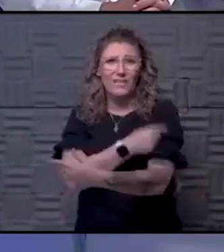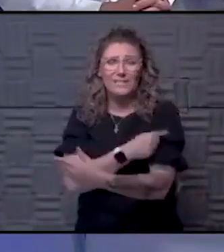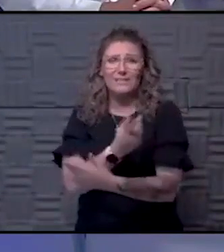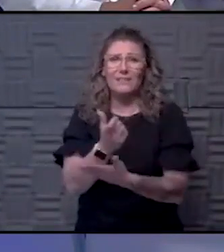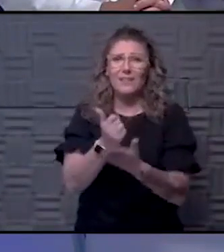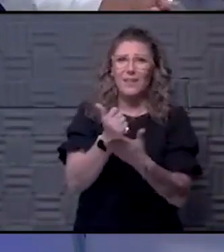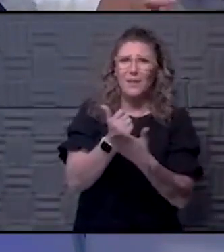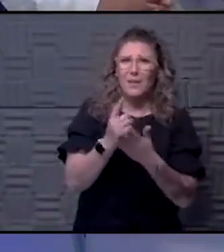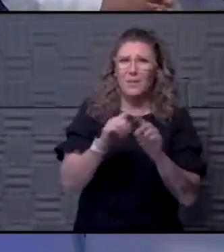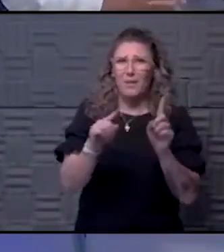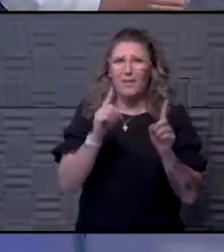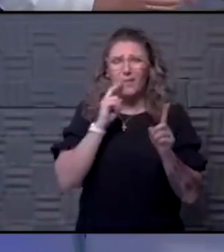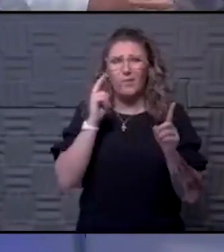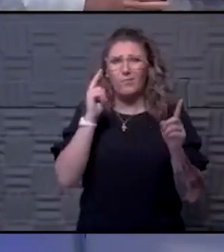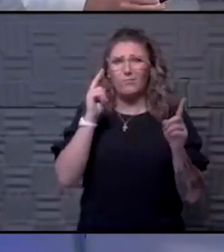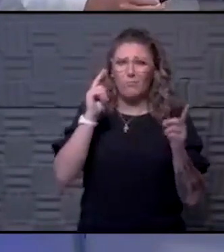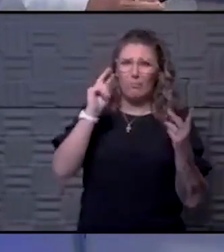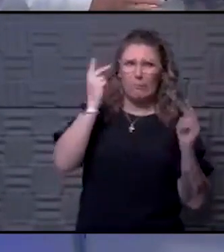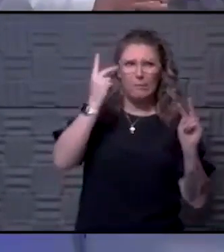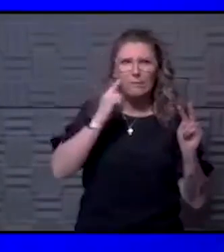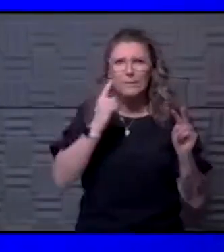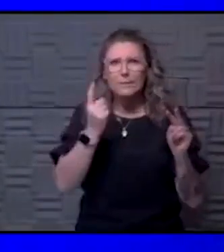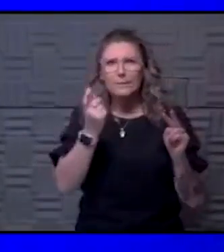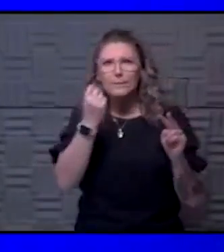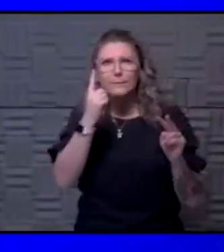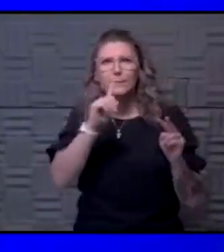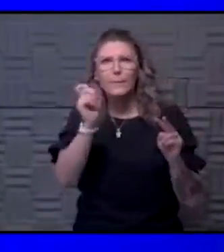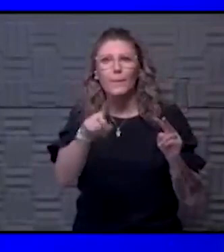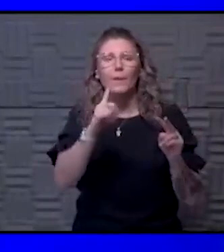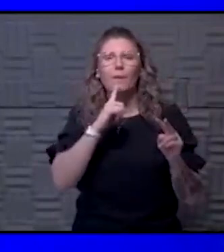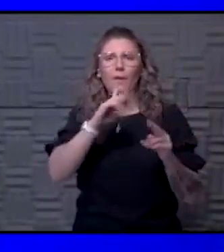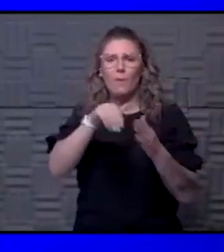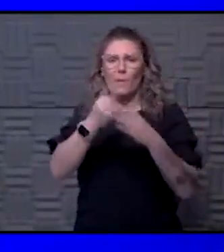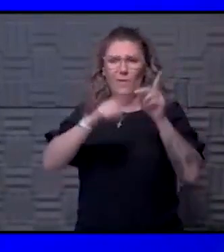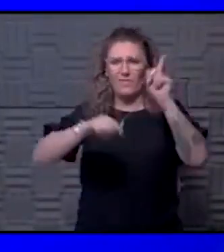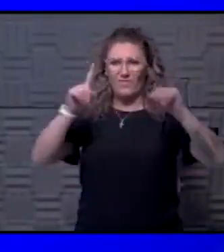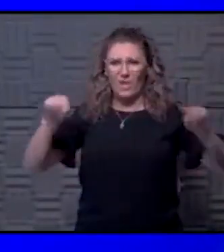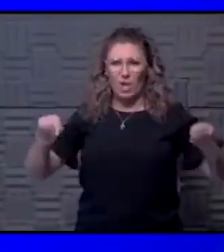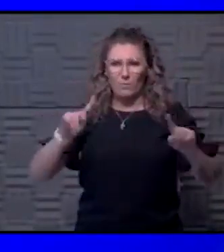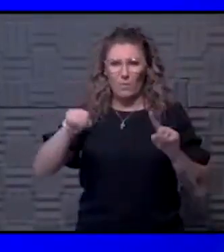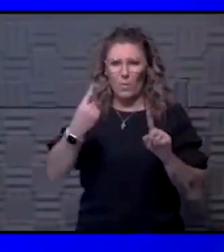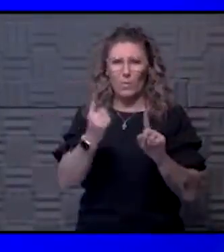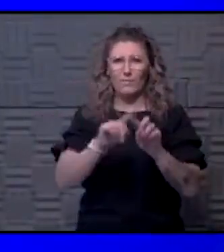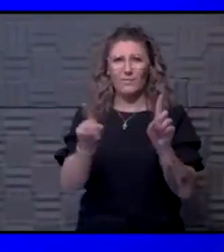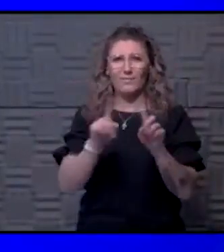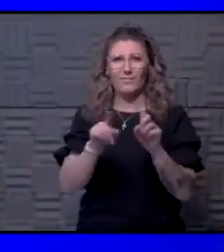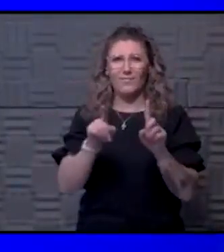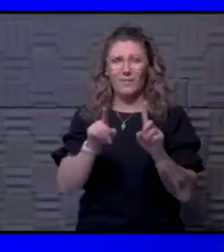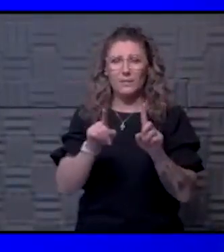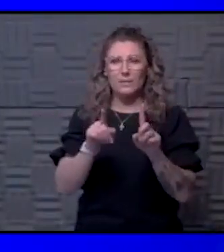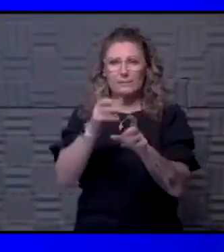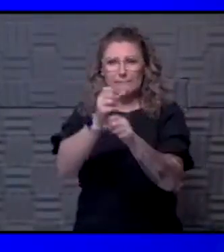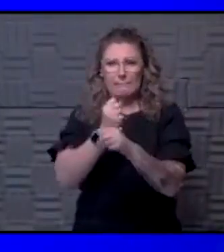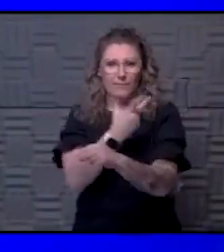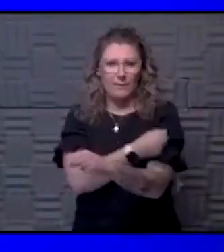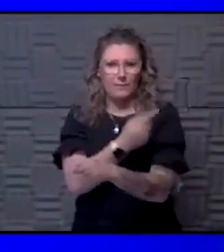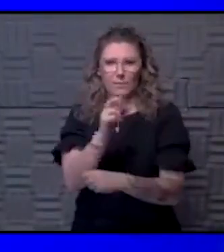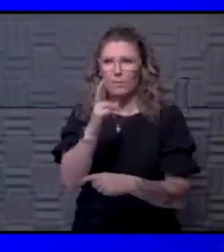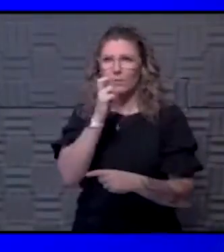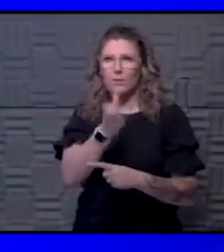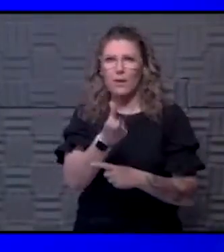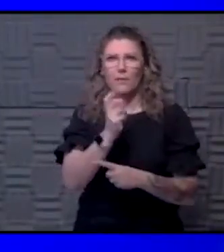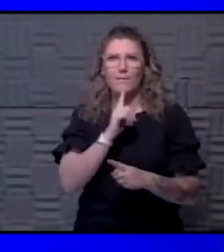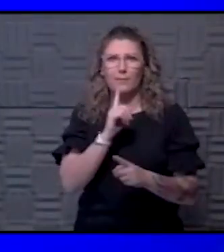misunderstanding the question, but if you control for all of those other variables and the only difference in those groups is the variable of getting the vaccine or not, then